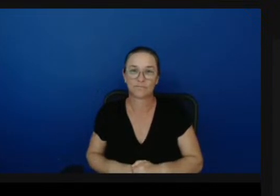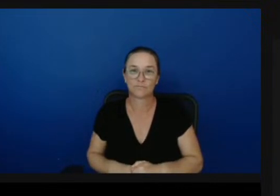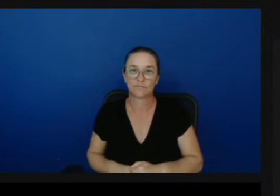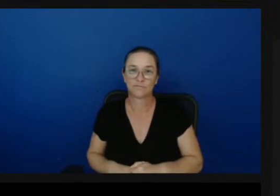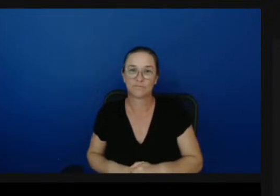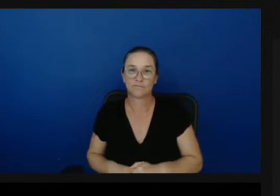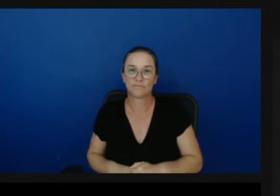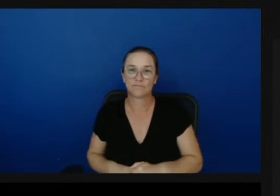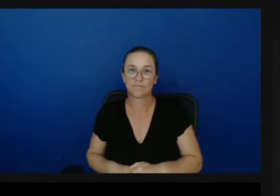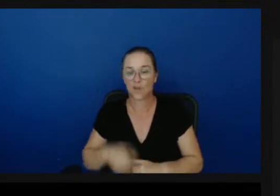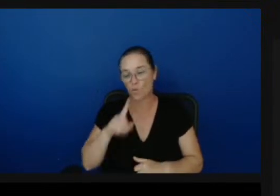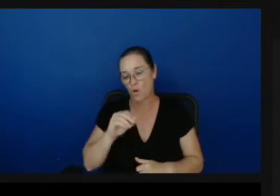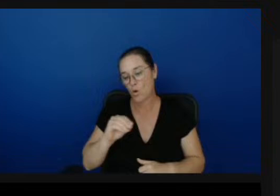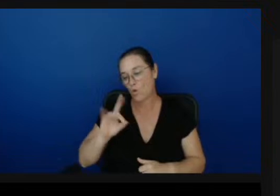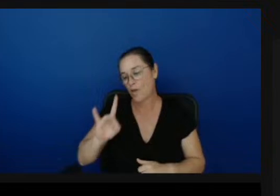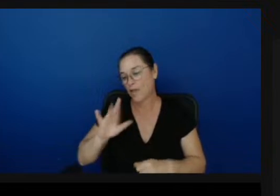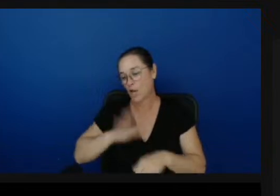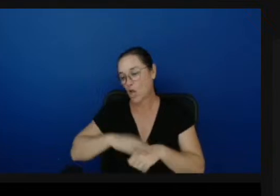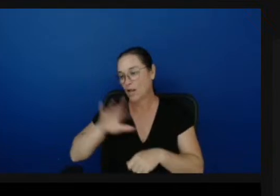about that?